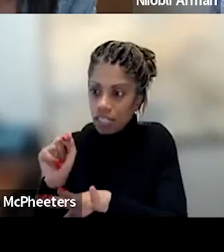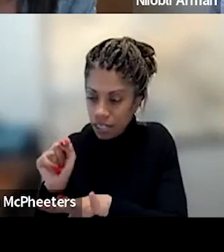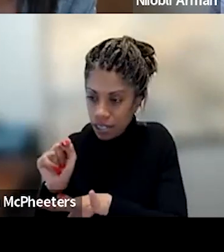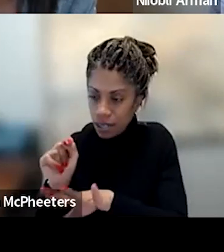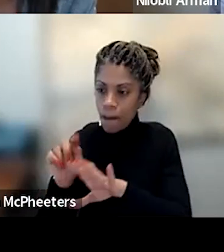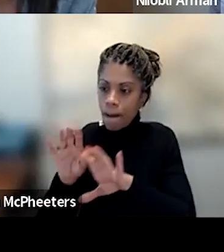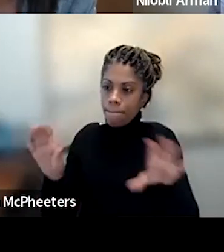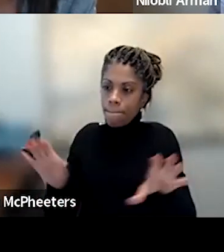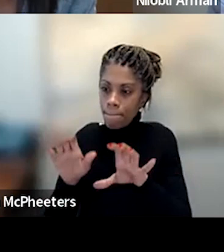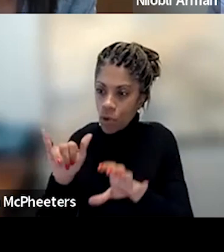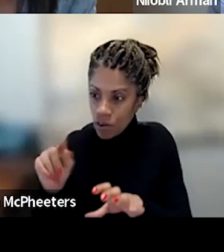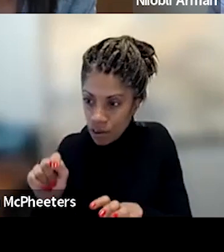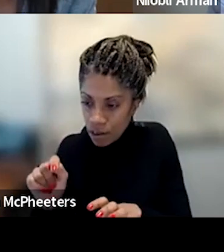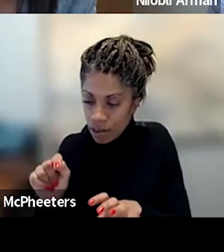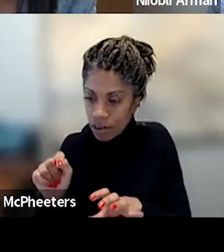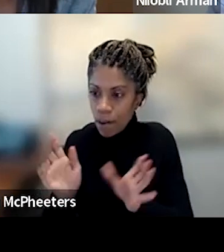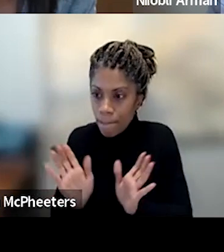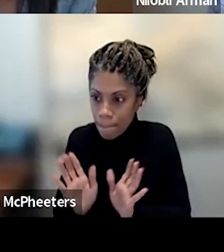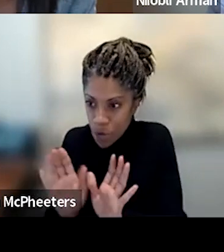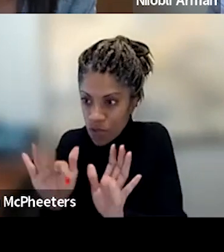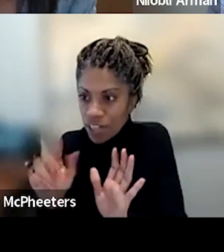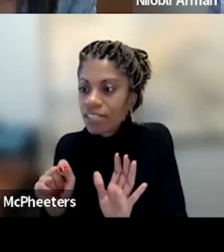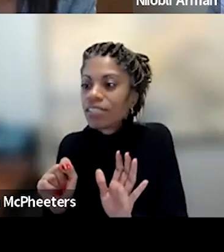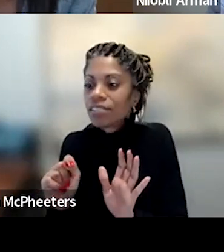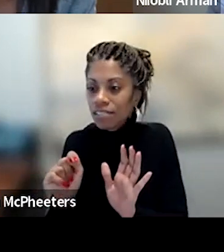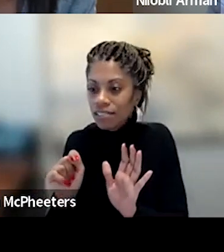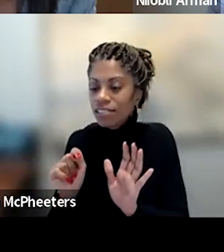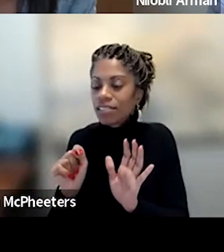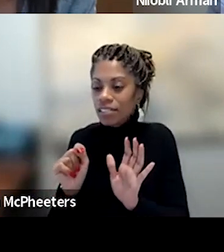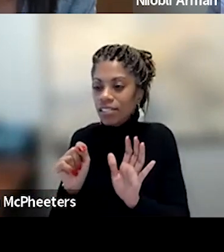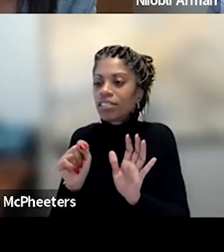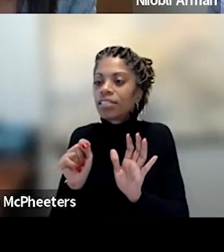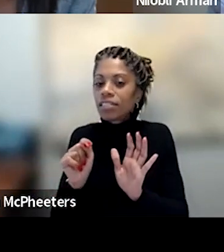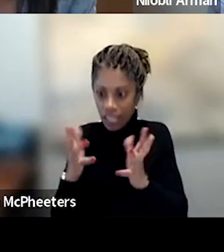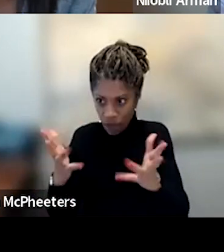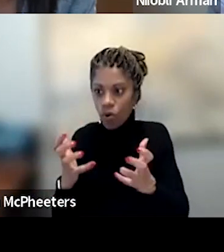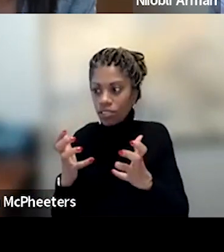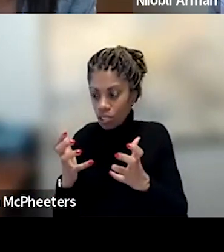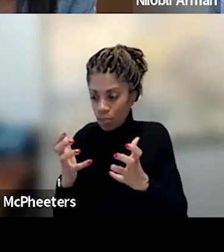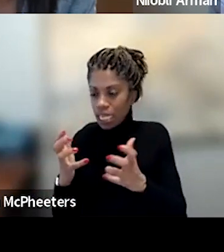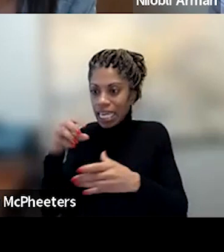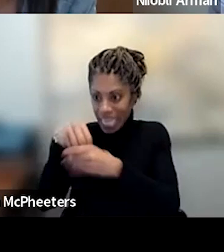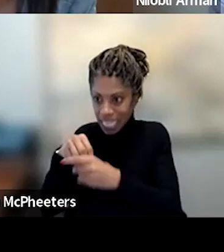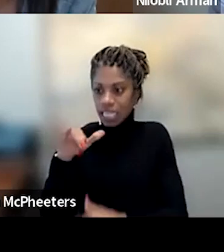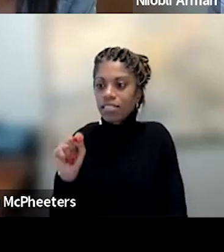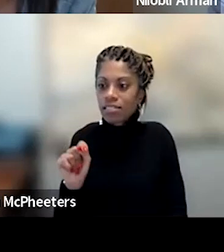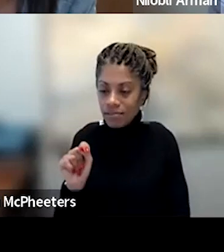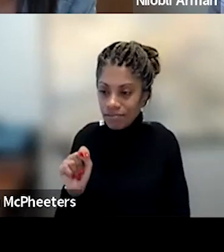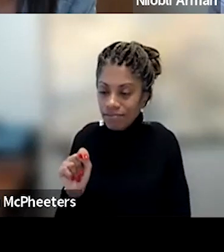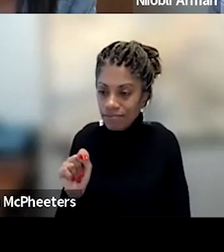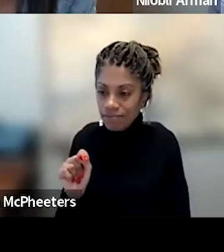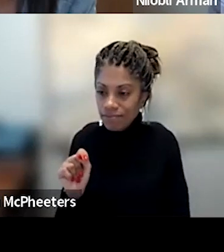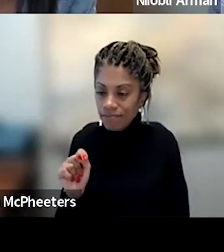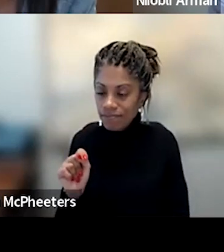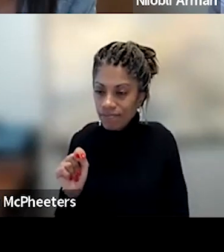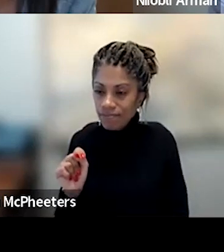or their arms on the boulder. And I think